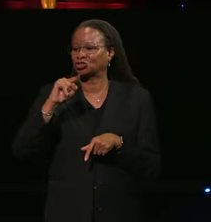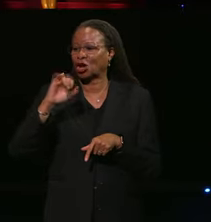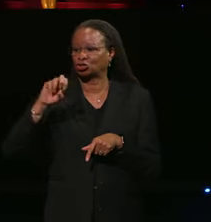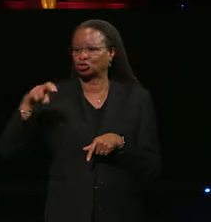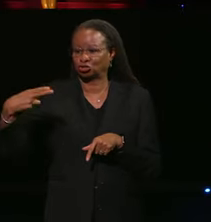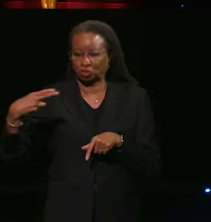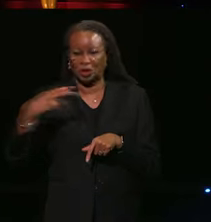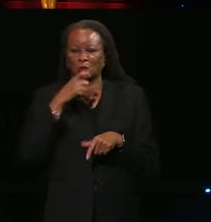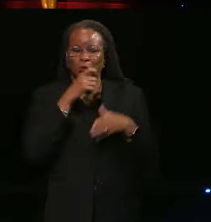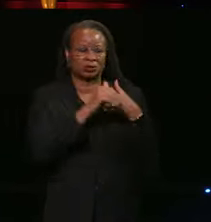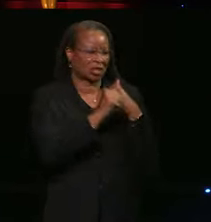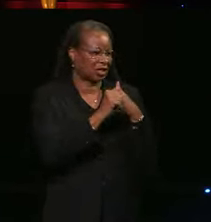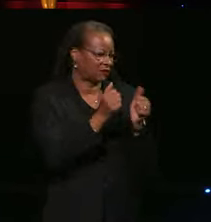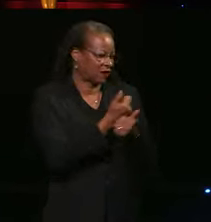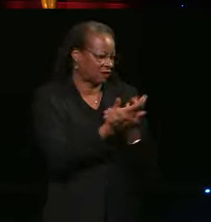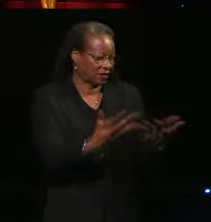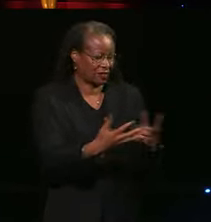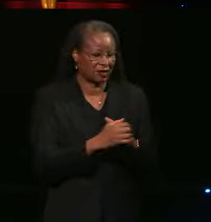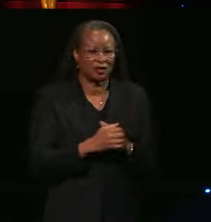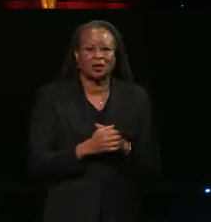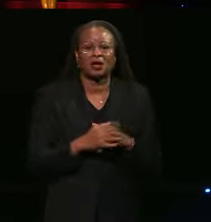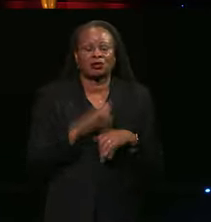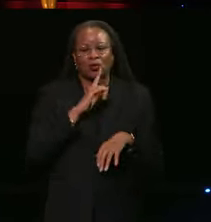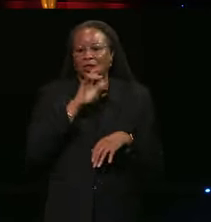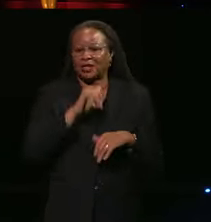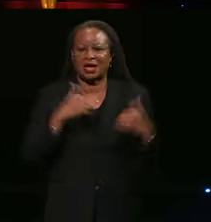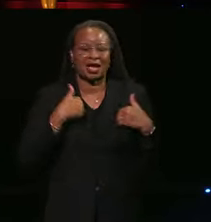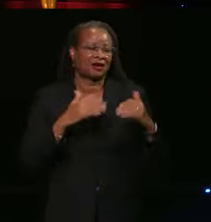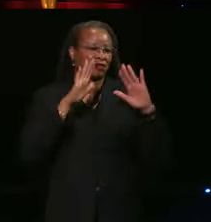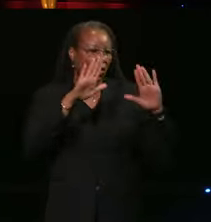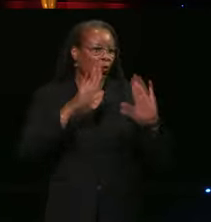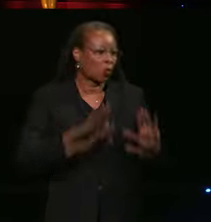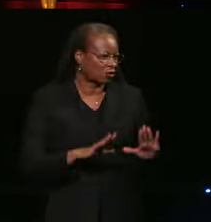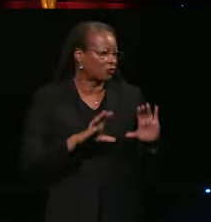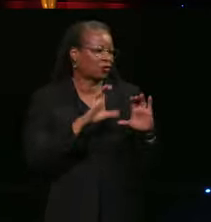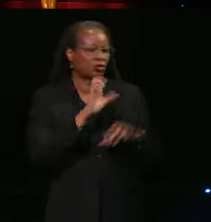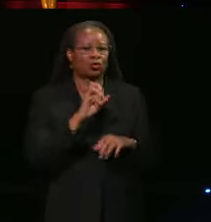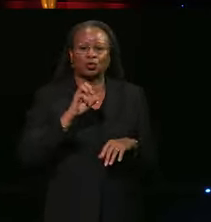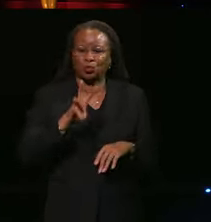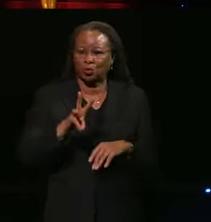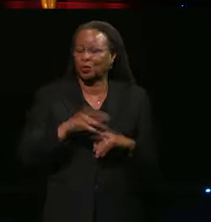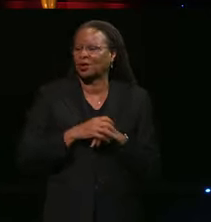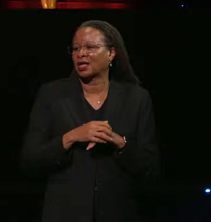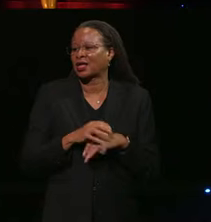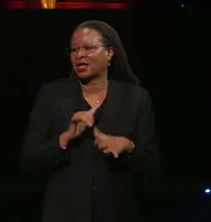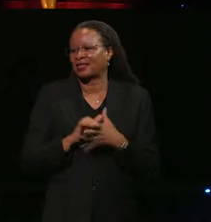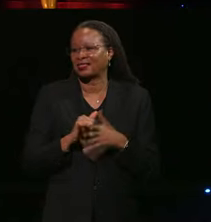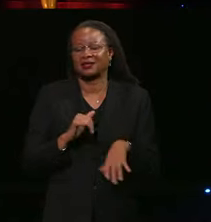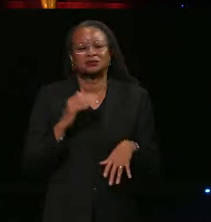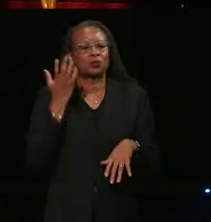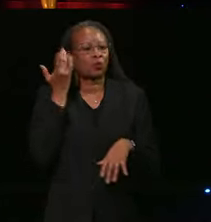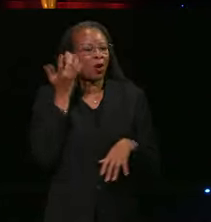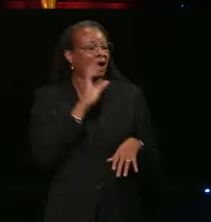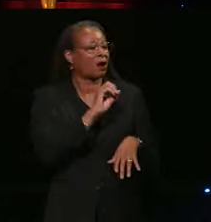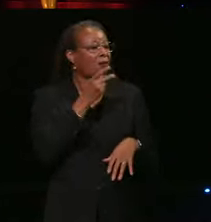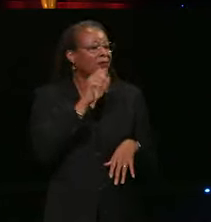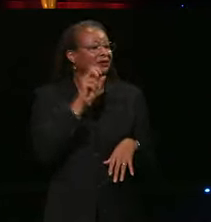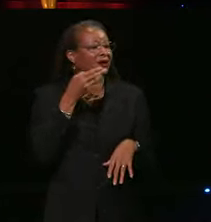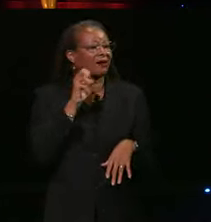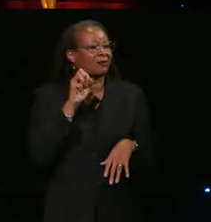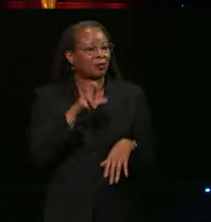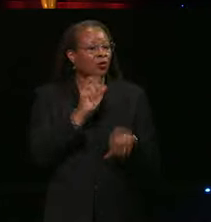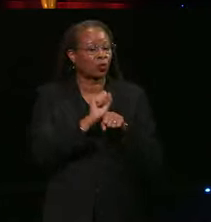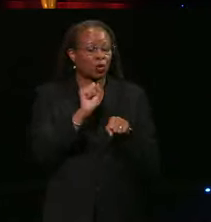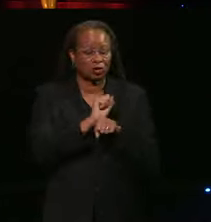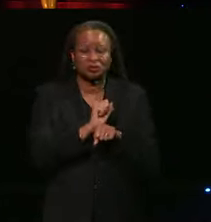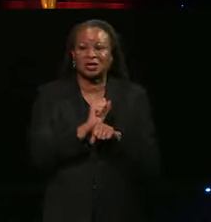well, and all of her team. And we really had a really good crew, and that's what I think why Oppenheimer works, really, because